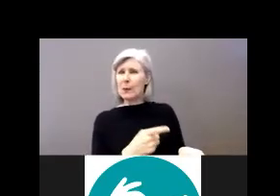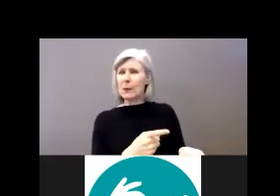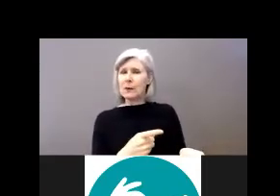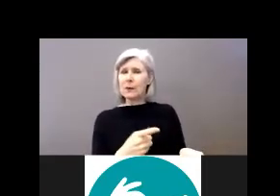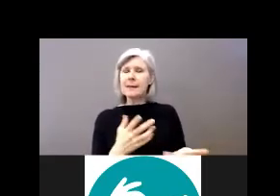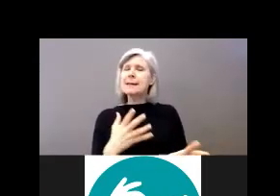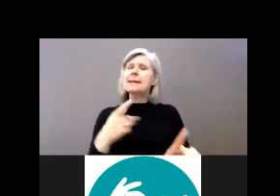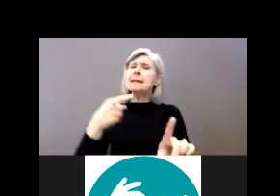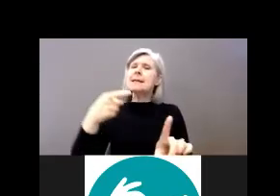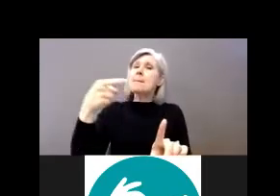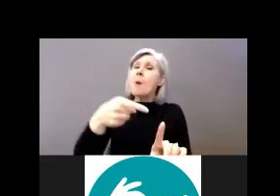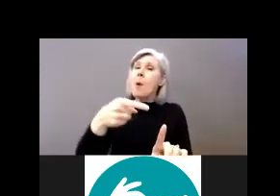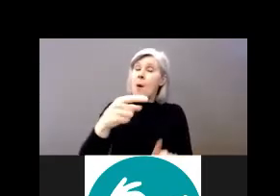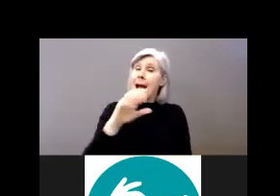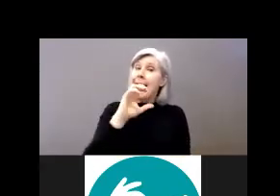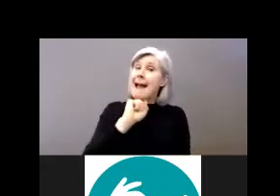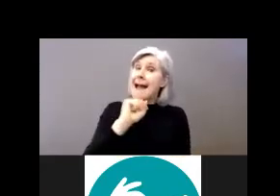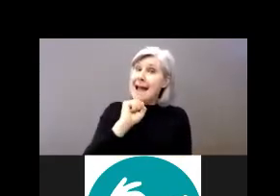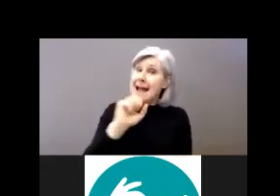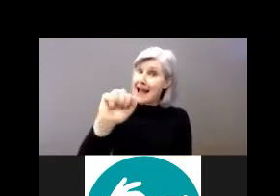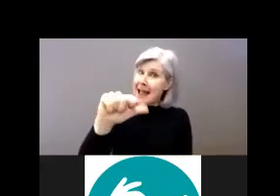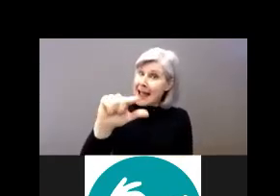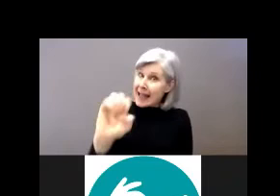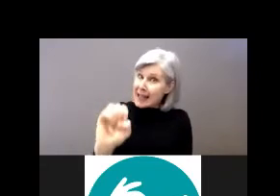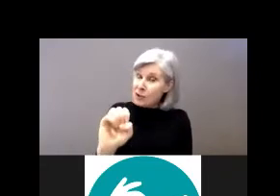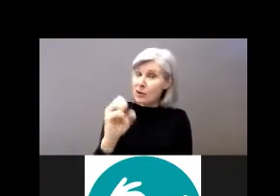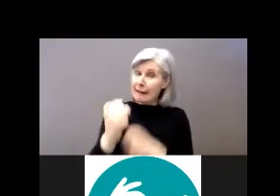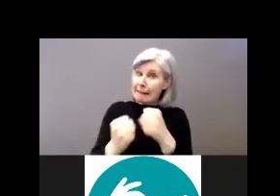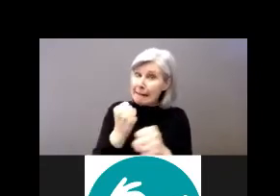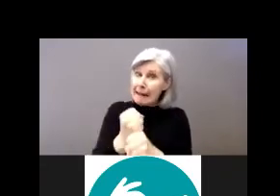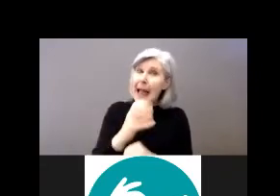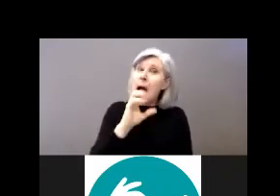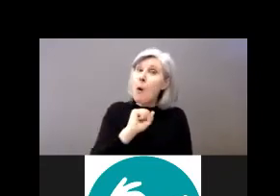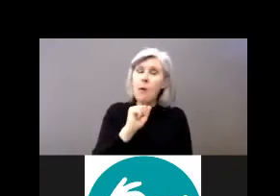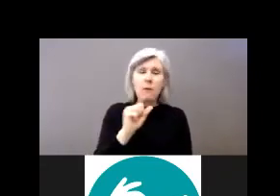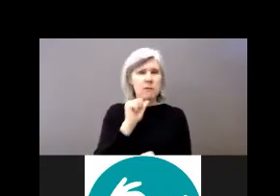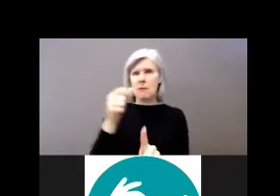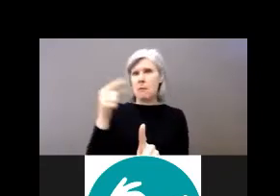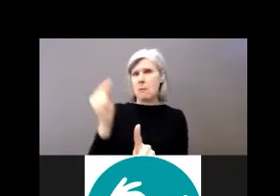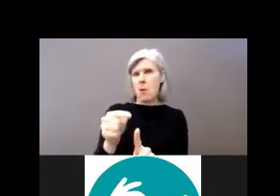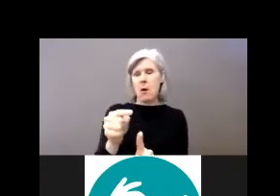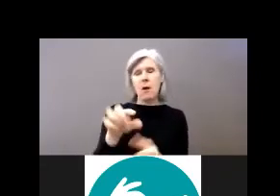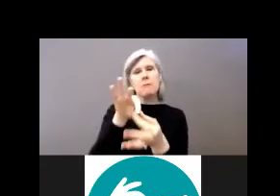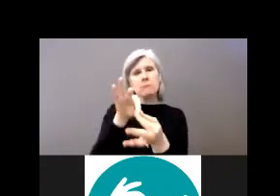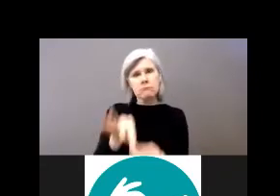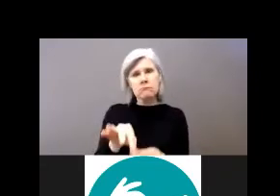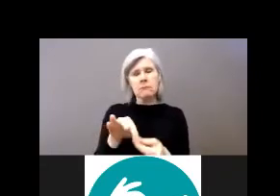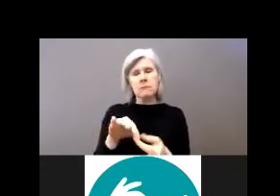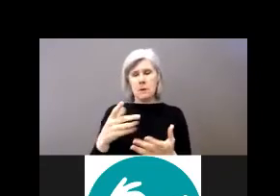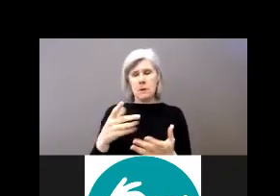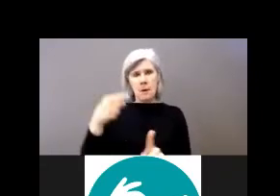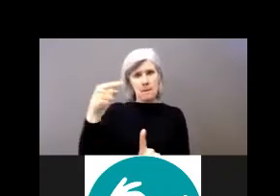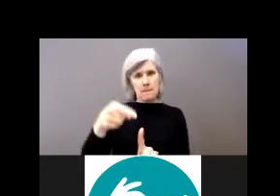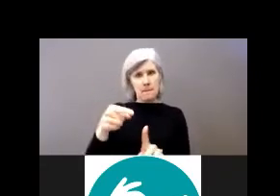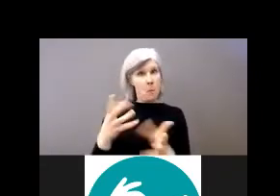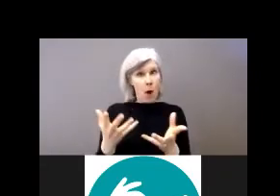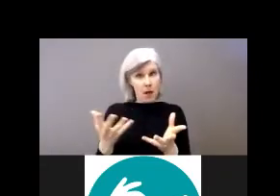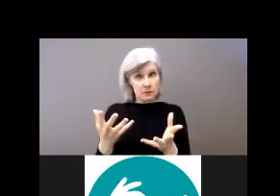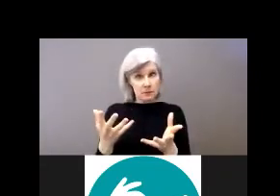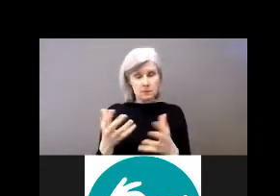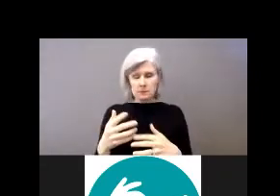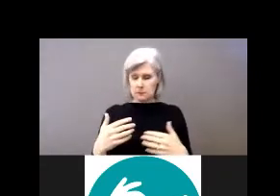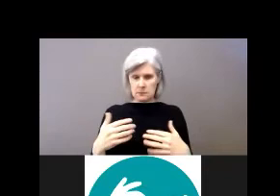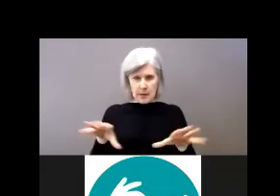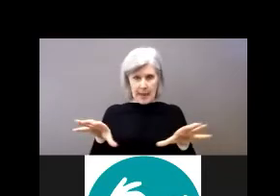of functioning, both physical and mental and social functioning. And normal aging is not a homogeneous